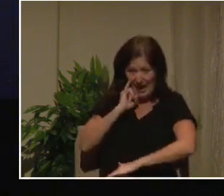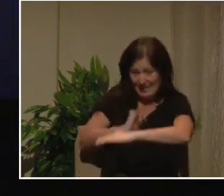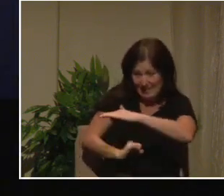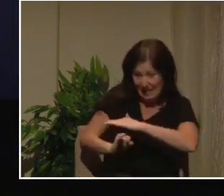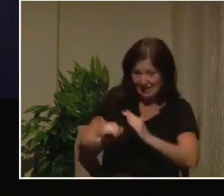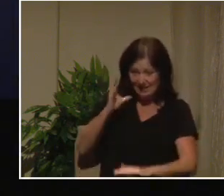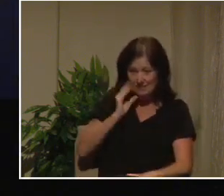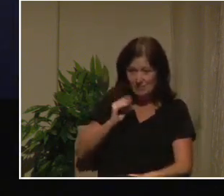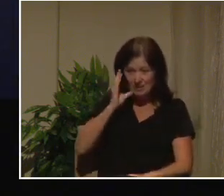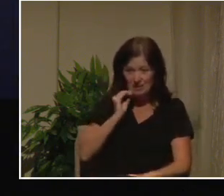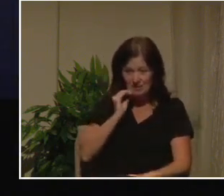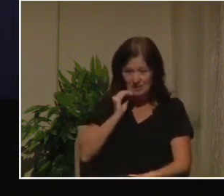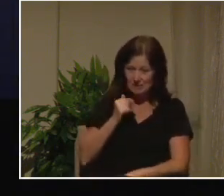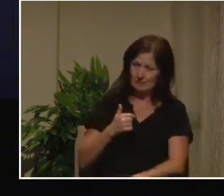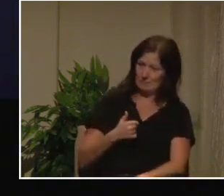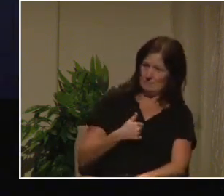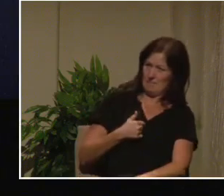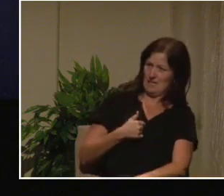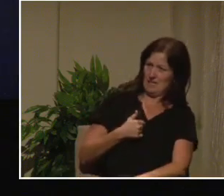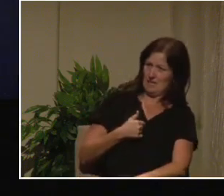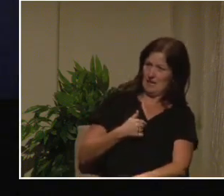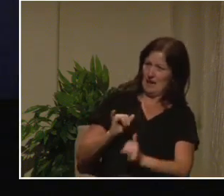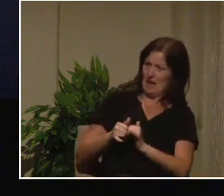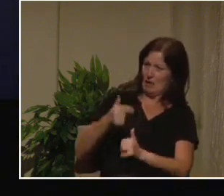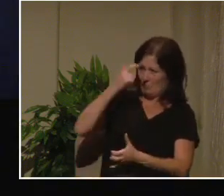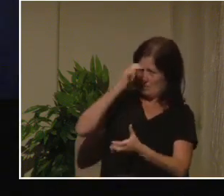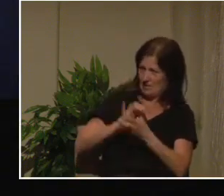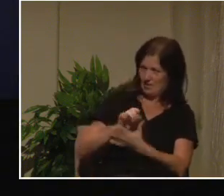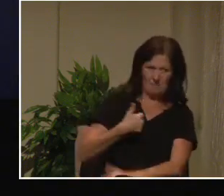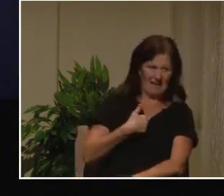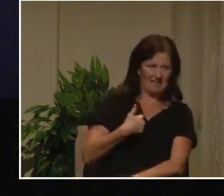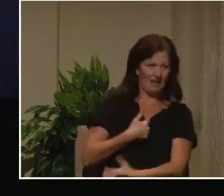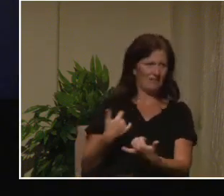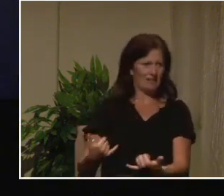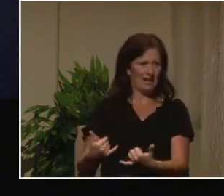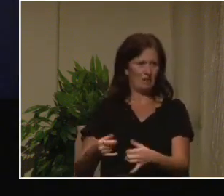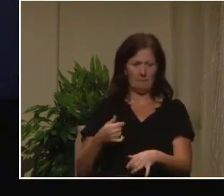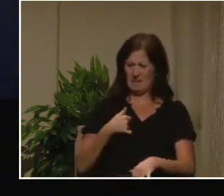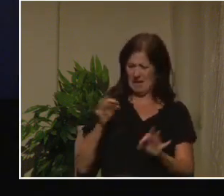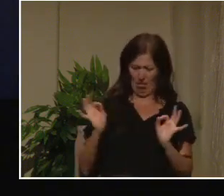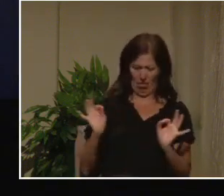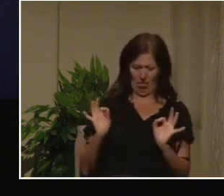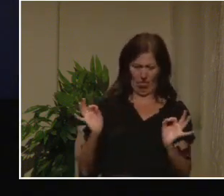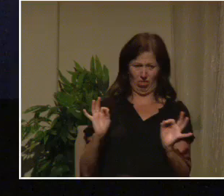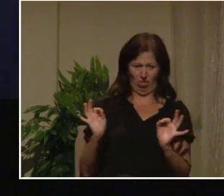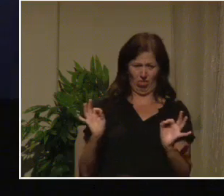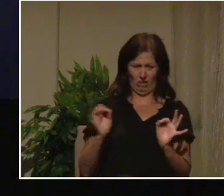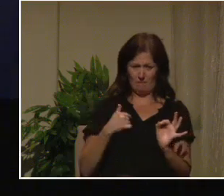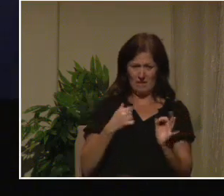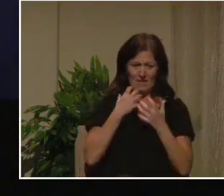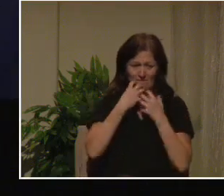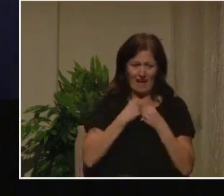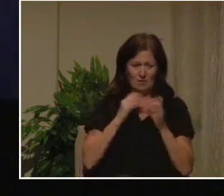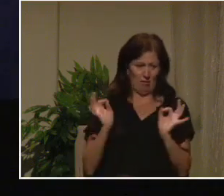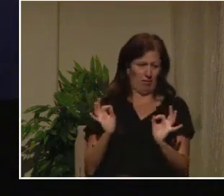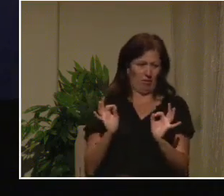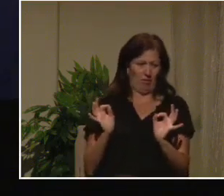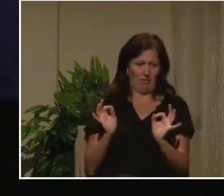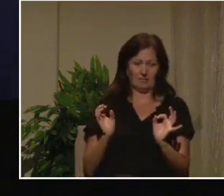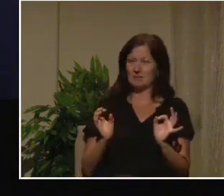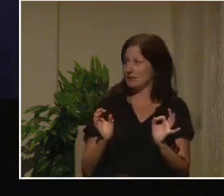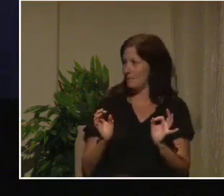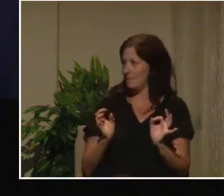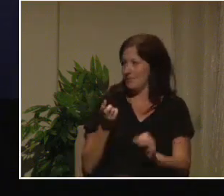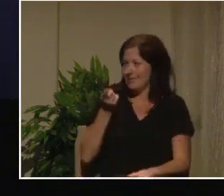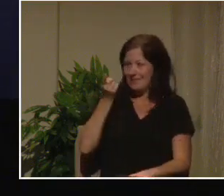know, he probably said, do I believe in myself? I mean, I am so insubstantial. This is reality right here.